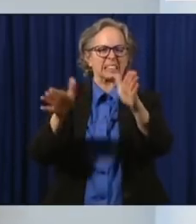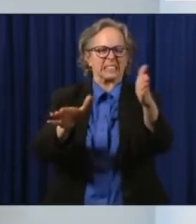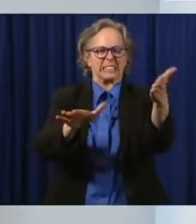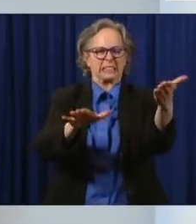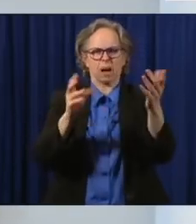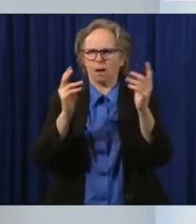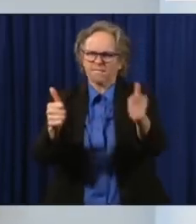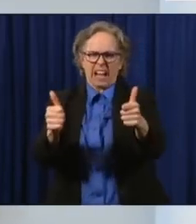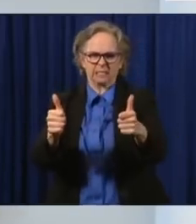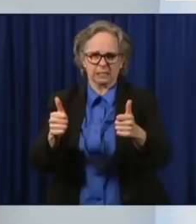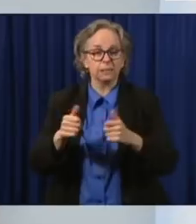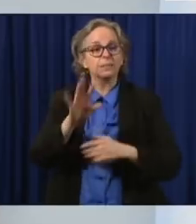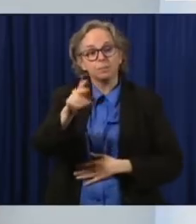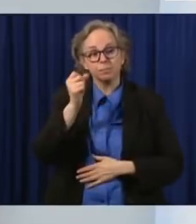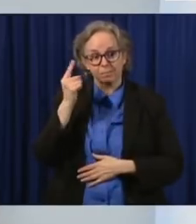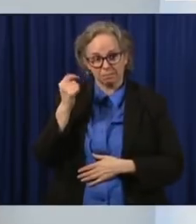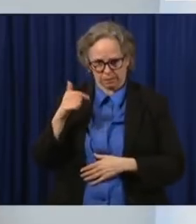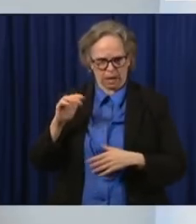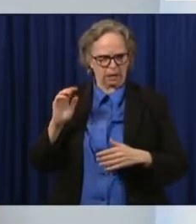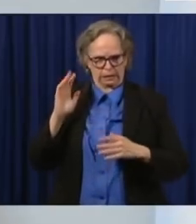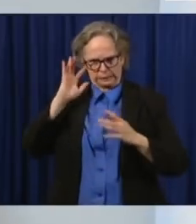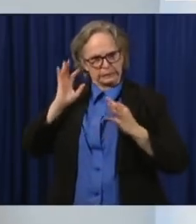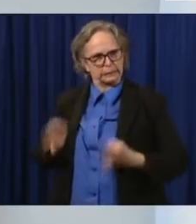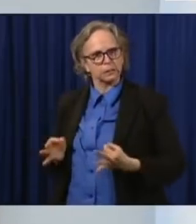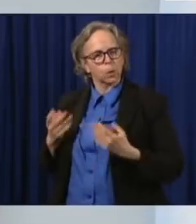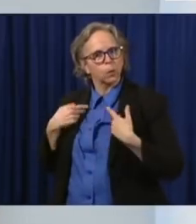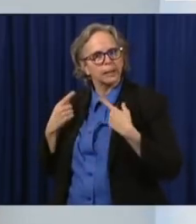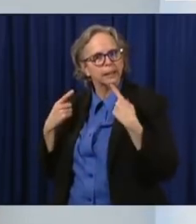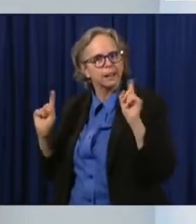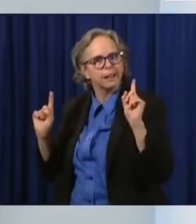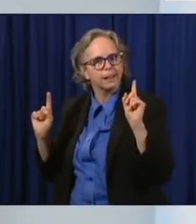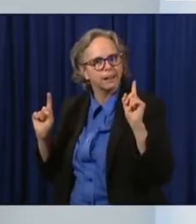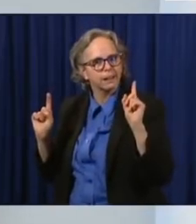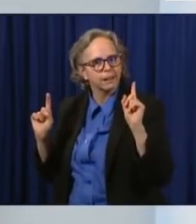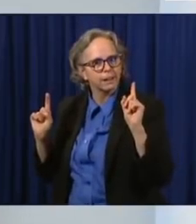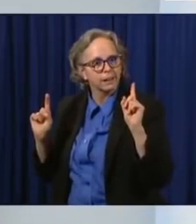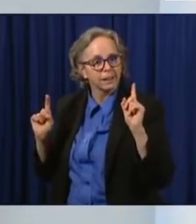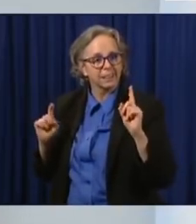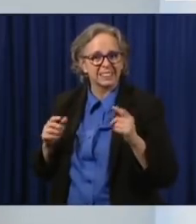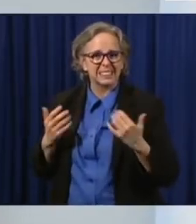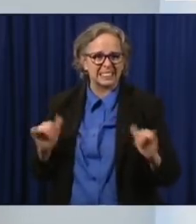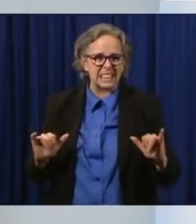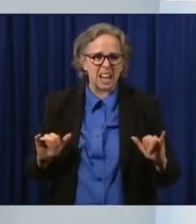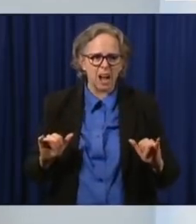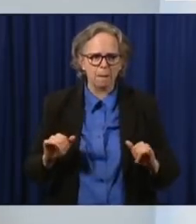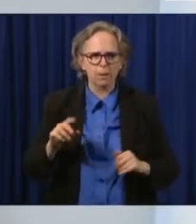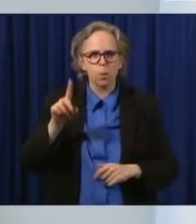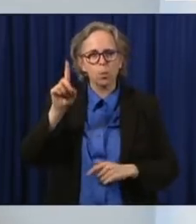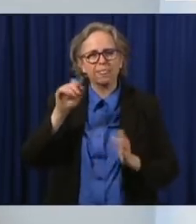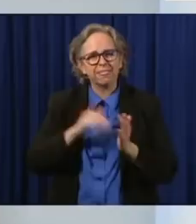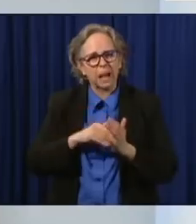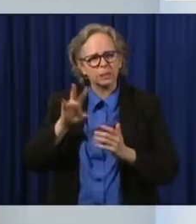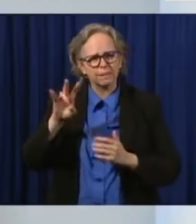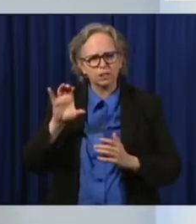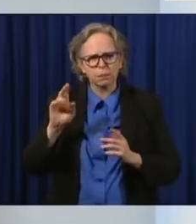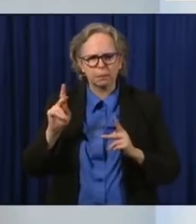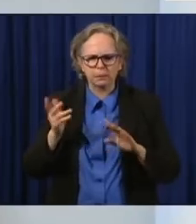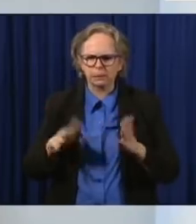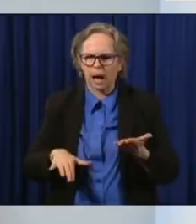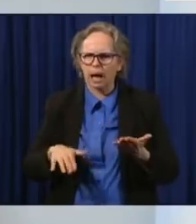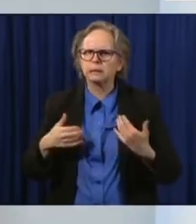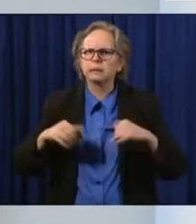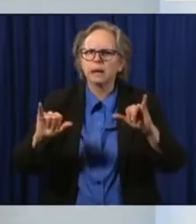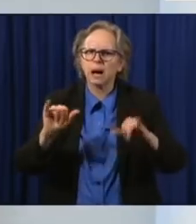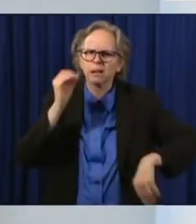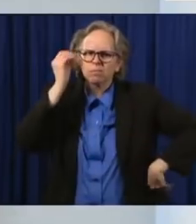that was a success, there were still over 1,700 people in Ohio who've lost their lives and tens of thousands who have been